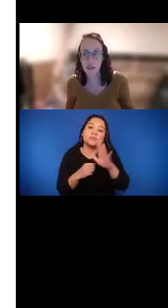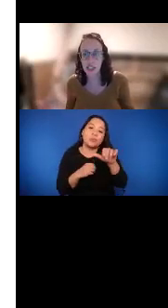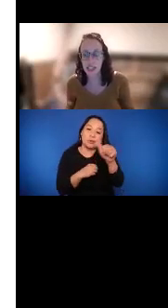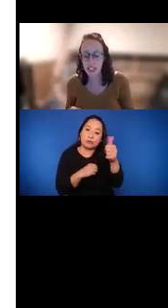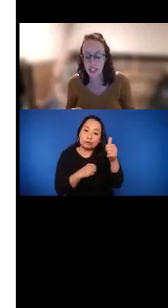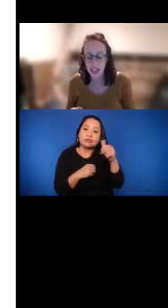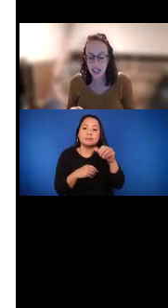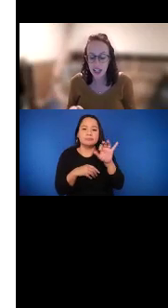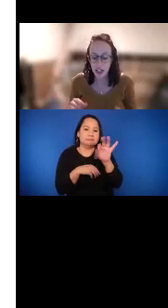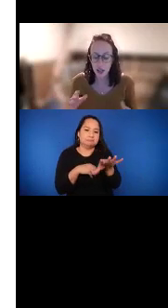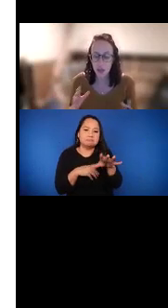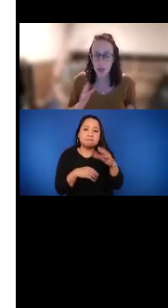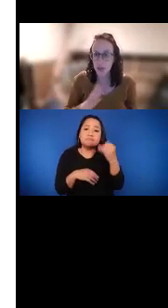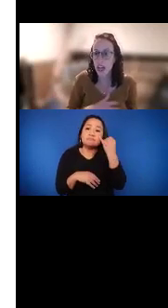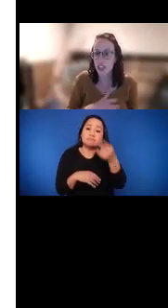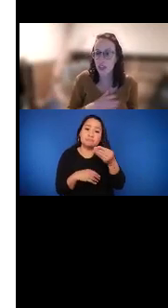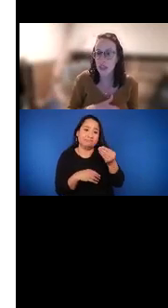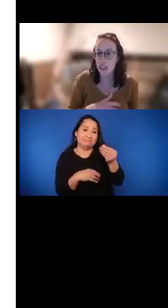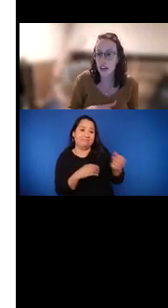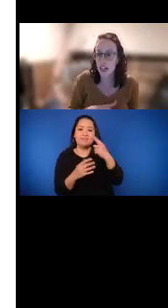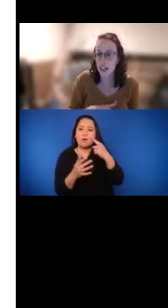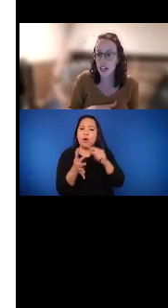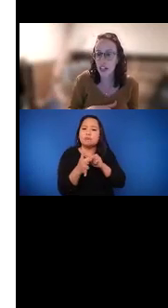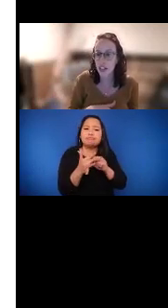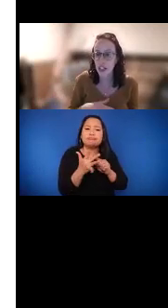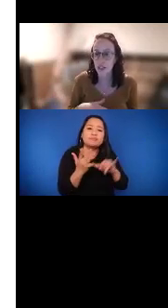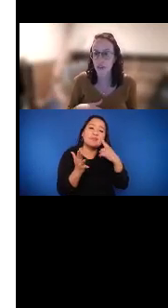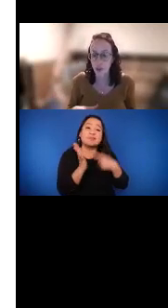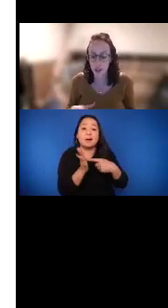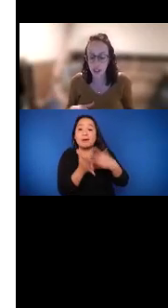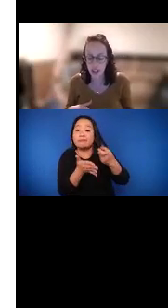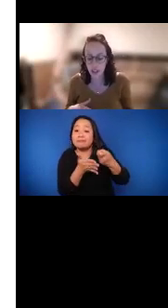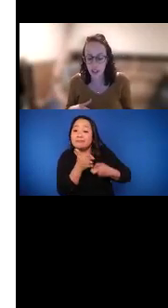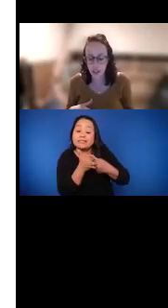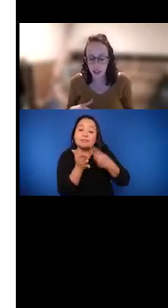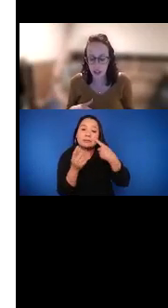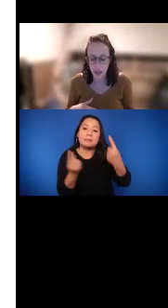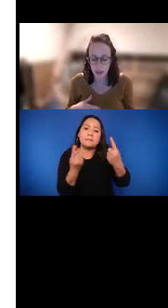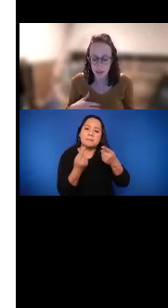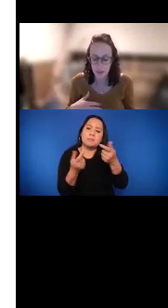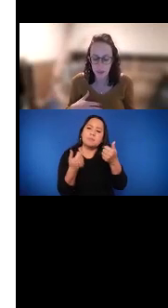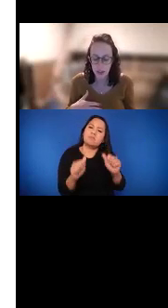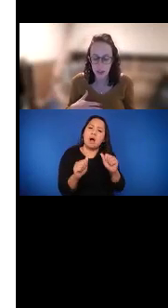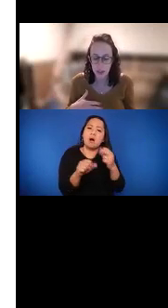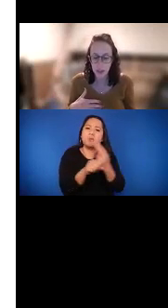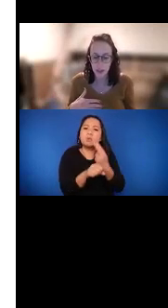for something, try to use a credit card and avoid other